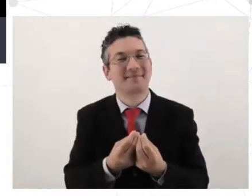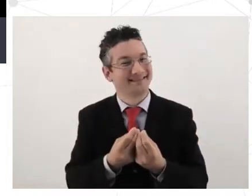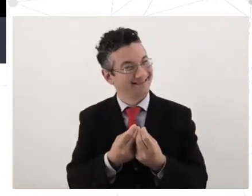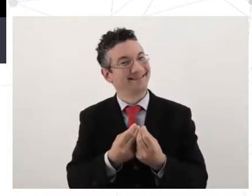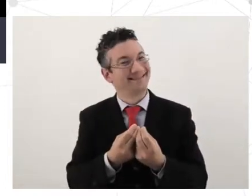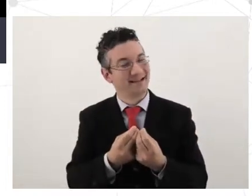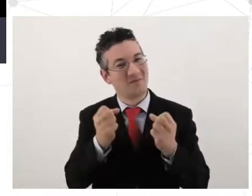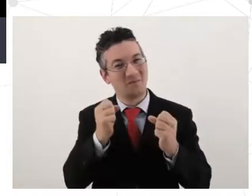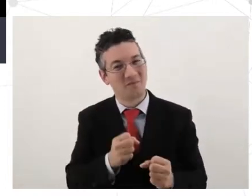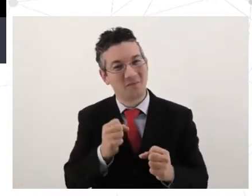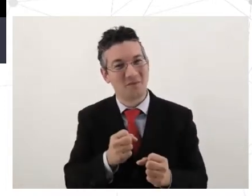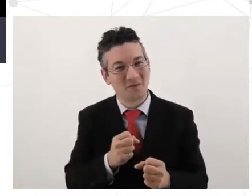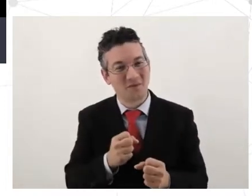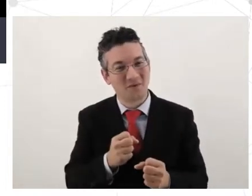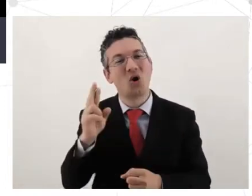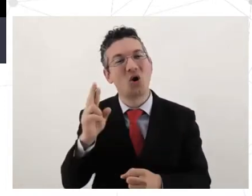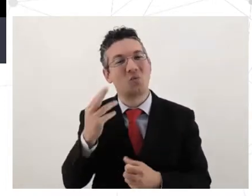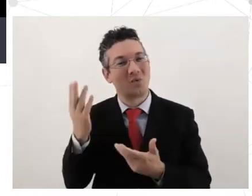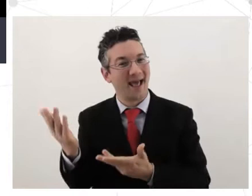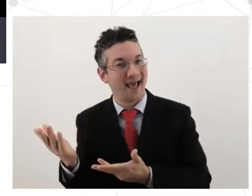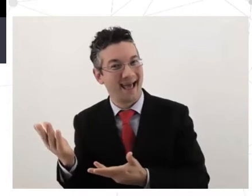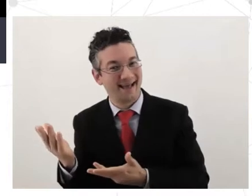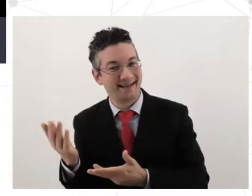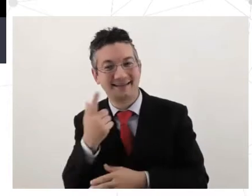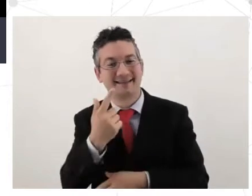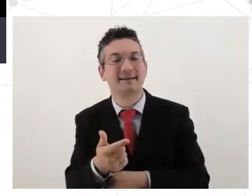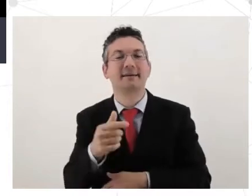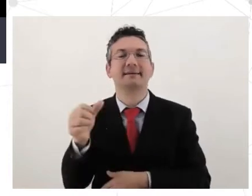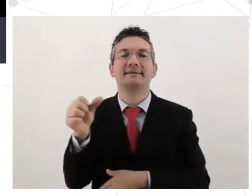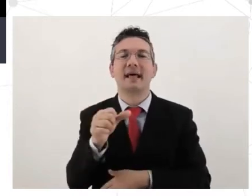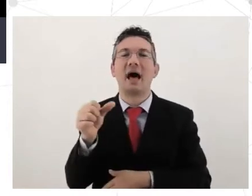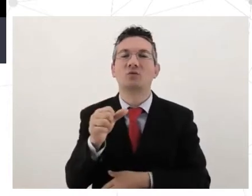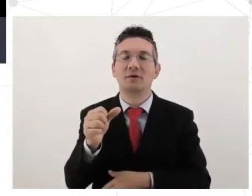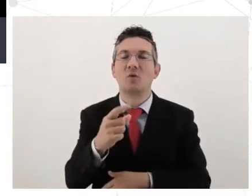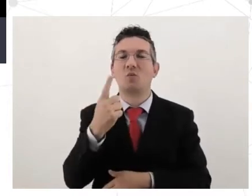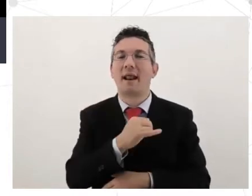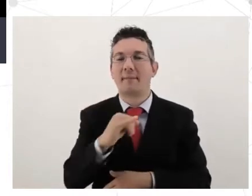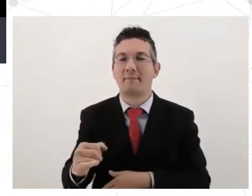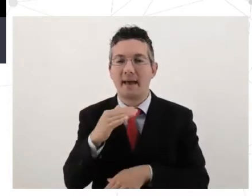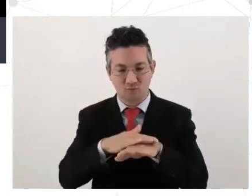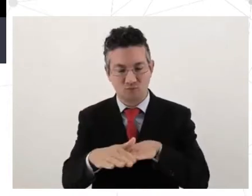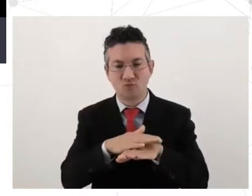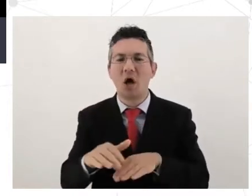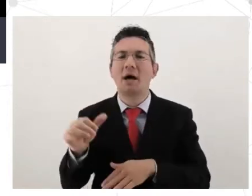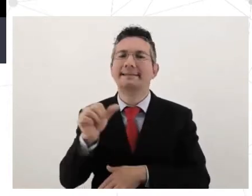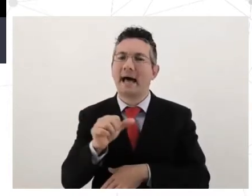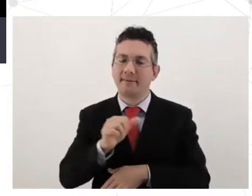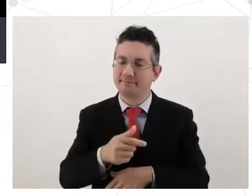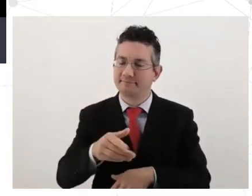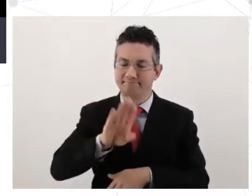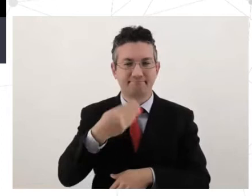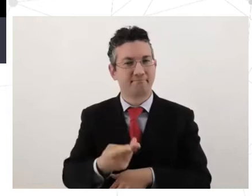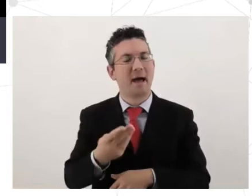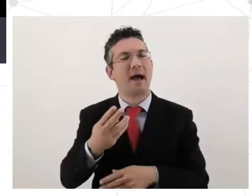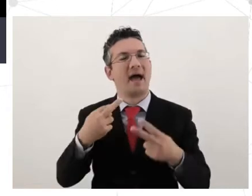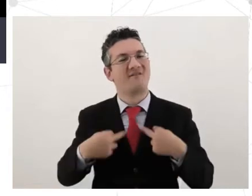when knowing the direction I was supposed to walk at. Soundscape can be downloaded from iOS App Store as a